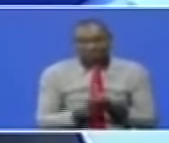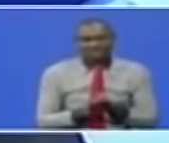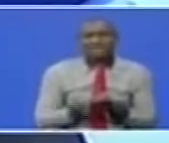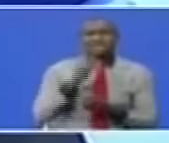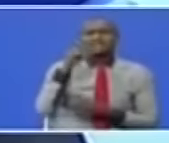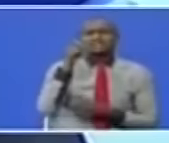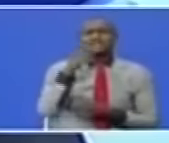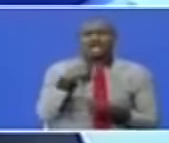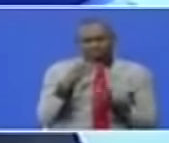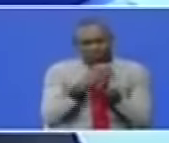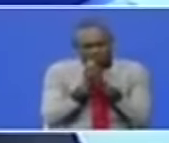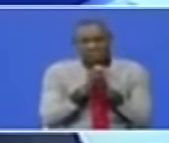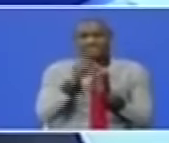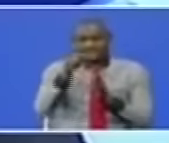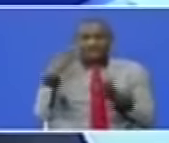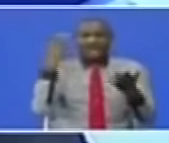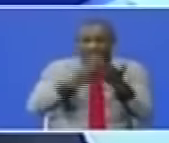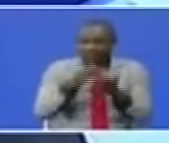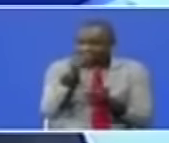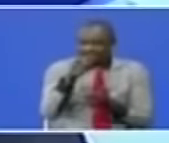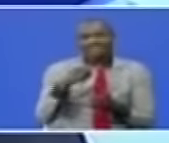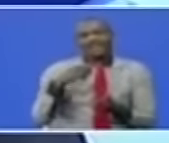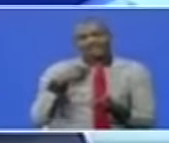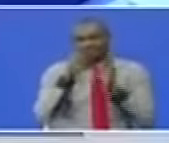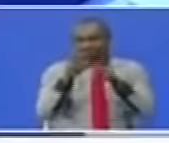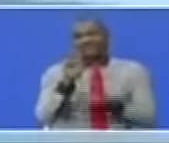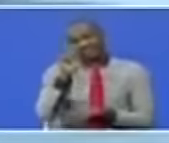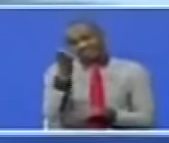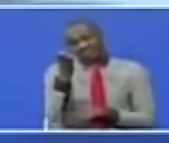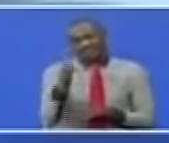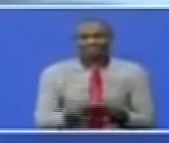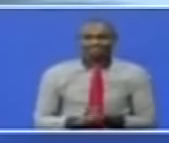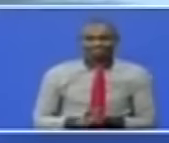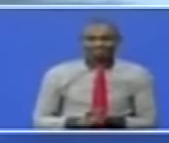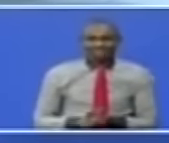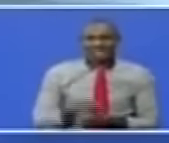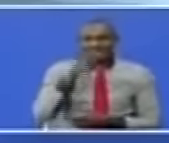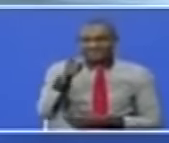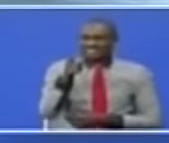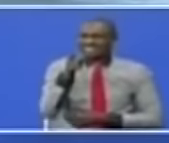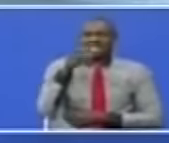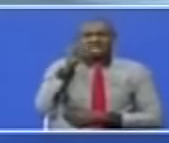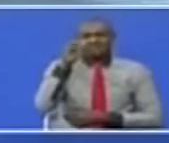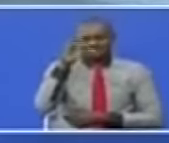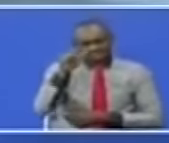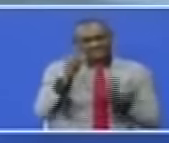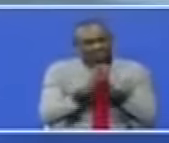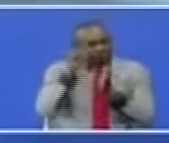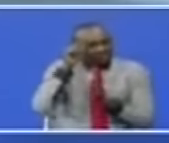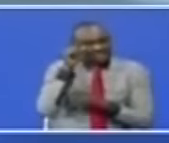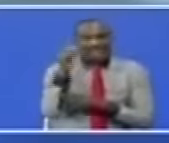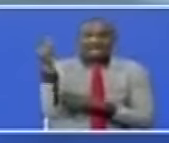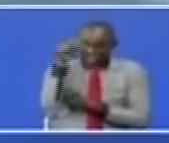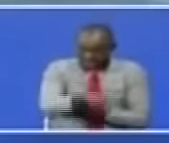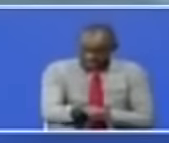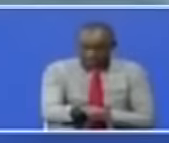KTN's Francis Ontomo witnessed the arrival of the vessel. All of the luxurious MS Nautica at the port of Mombasa was greeted